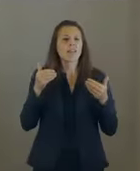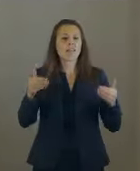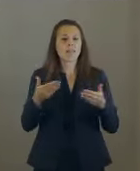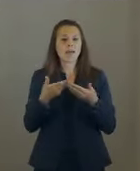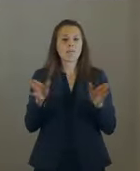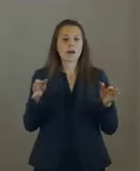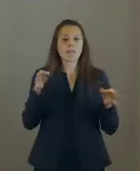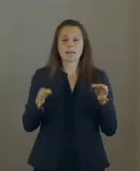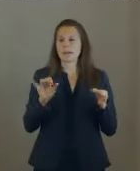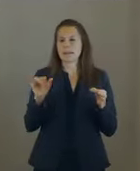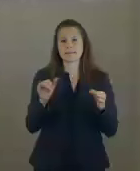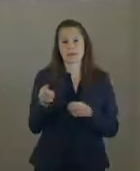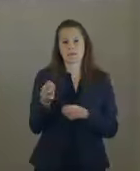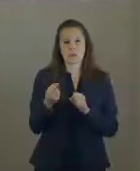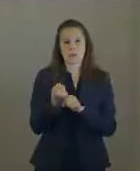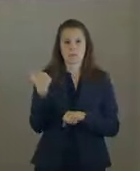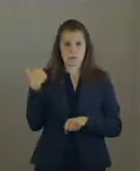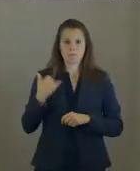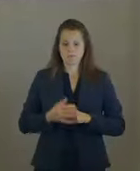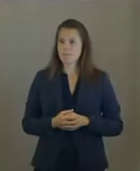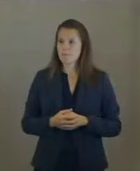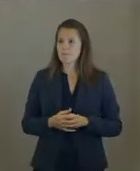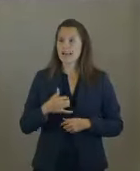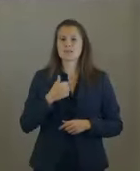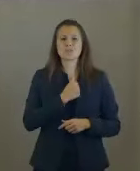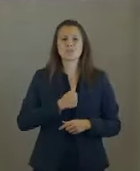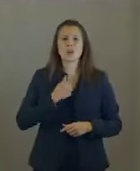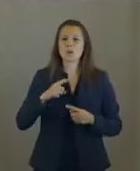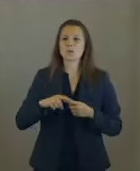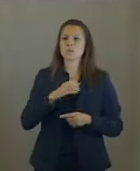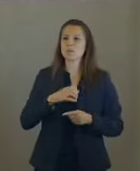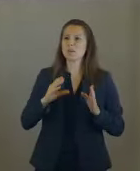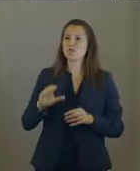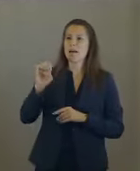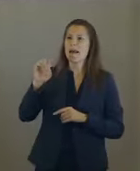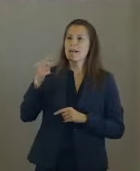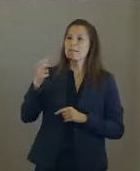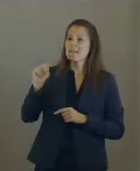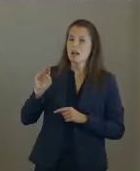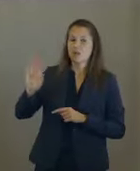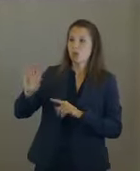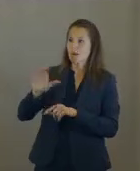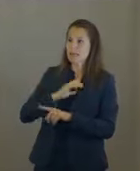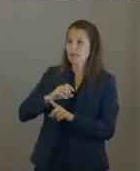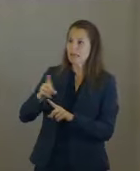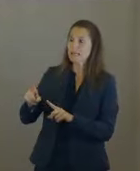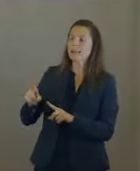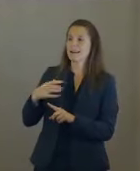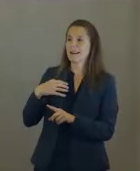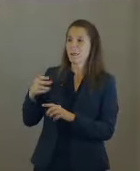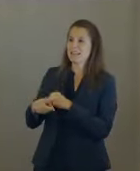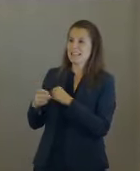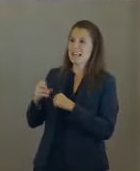did a couple years ago. And I apologize to Commissioner El-Hassan and her committee stealing their thunder,